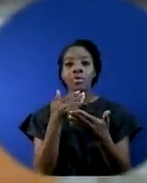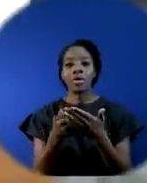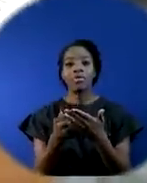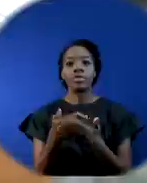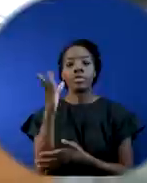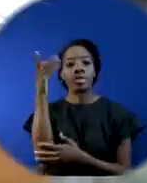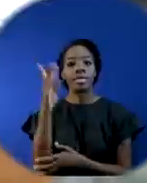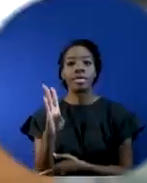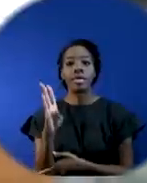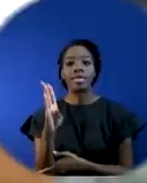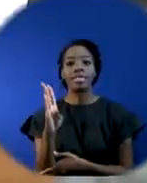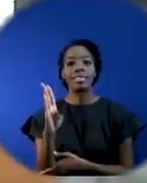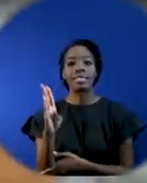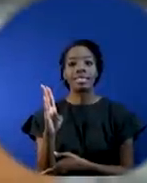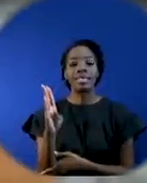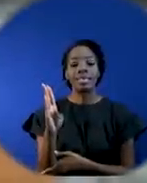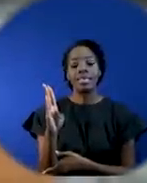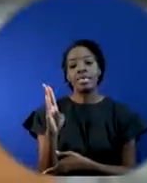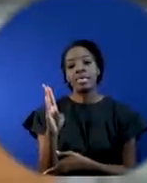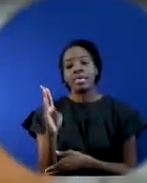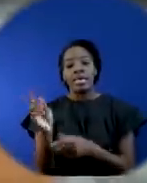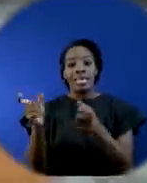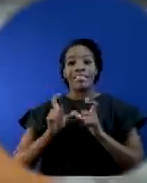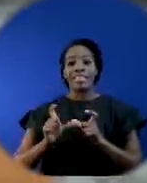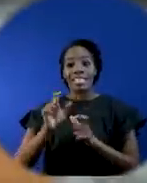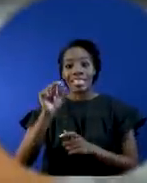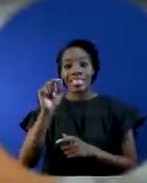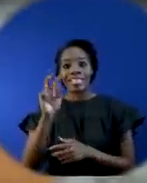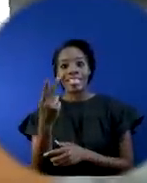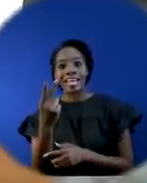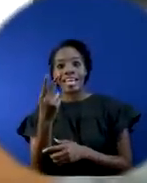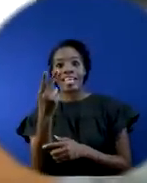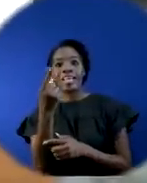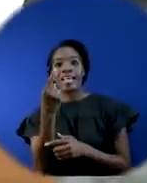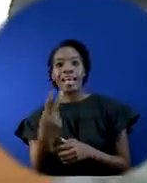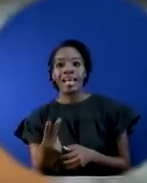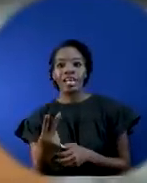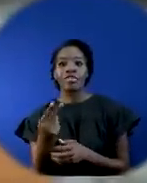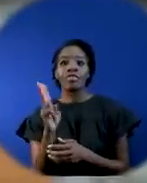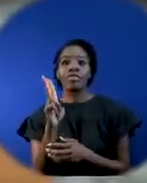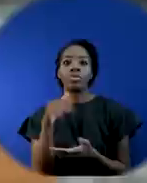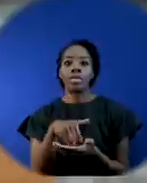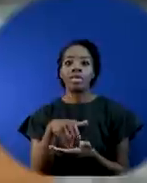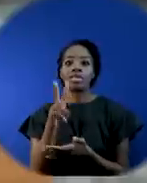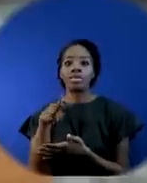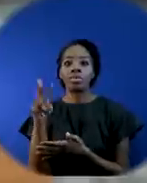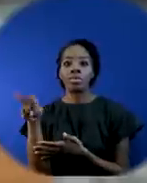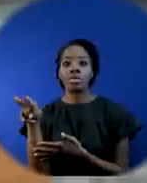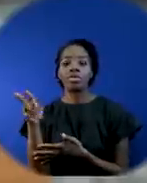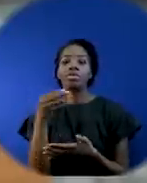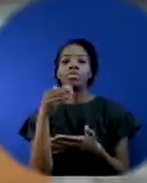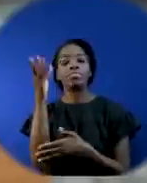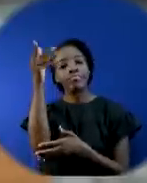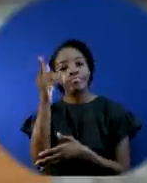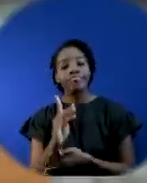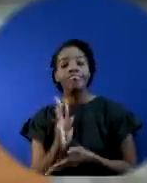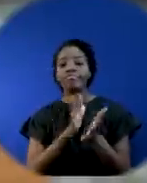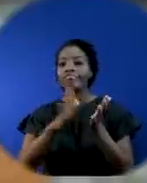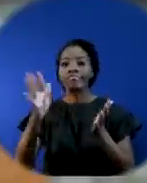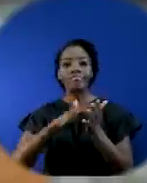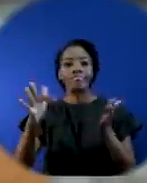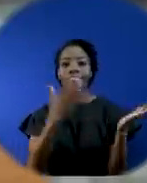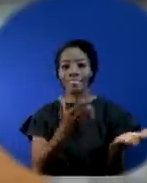God has brought us into this second half of 2022, and to God be the glory for that